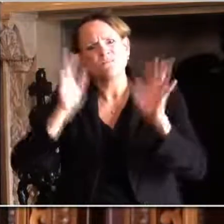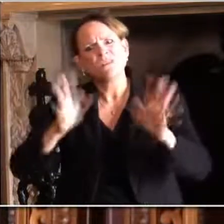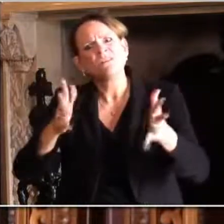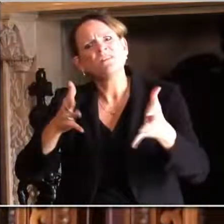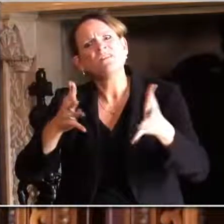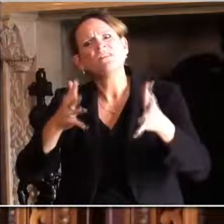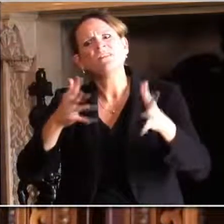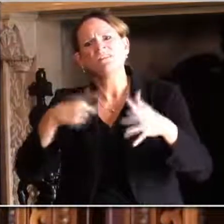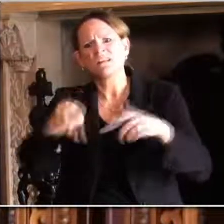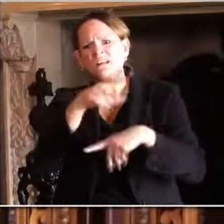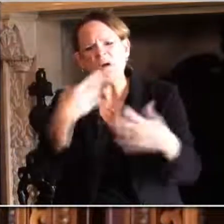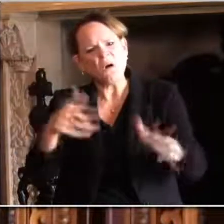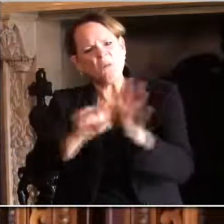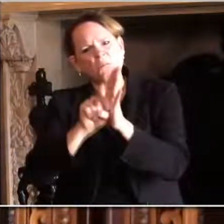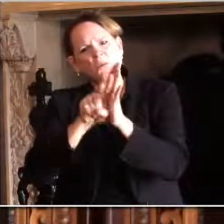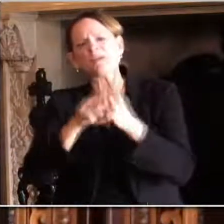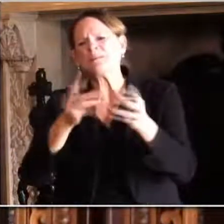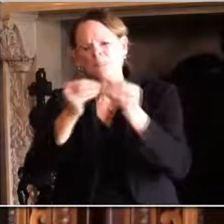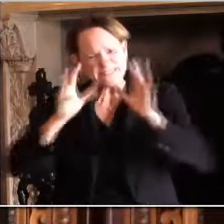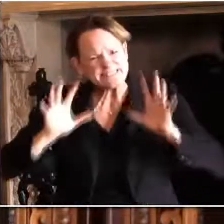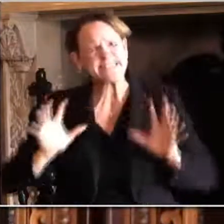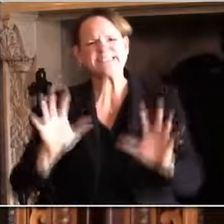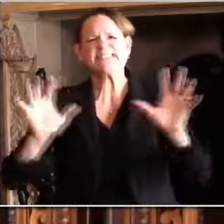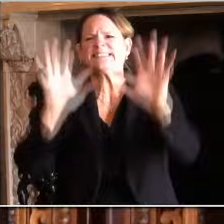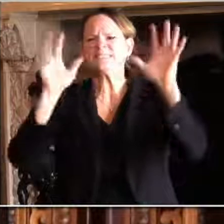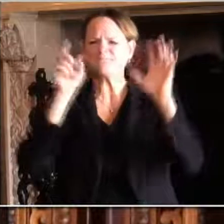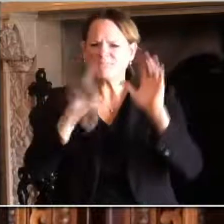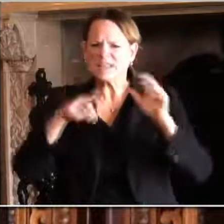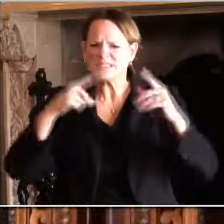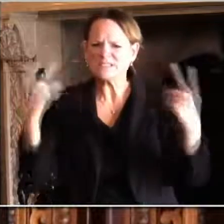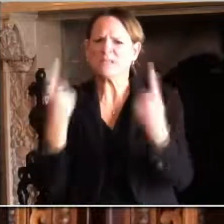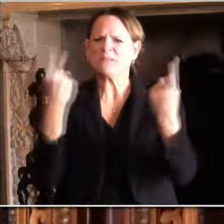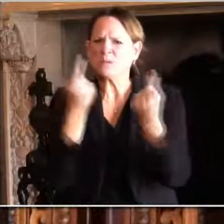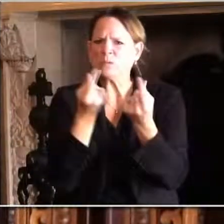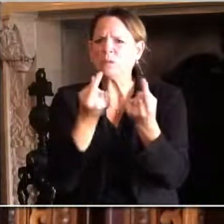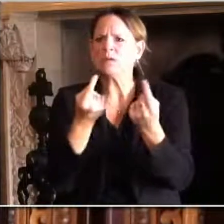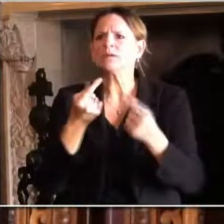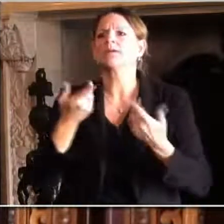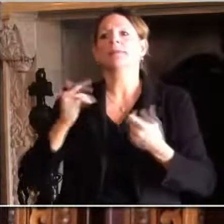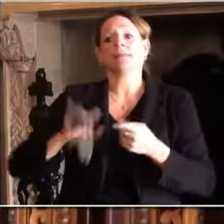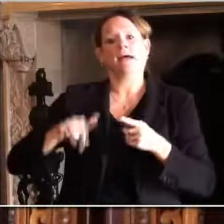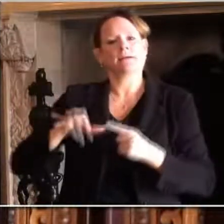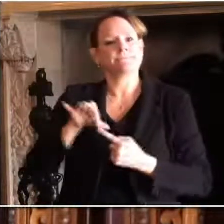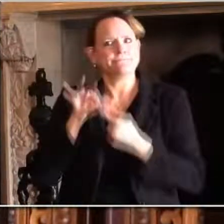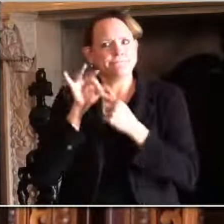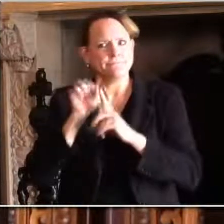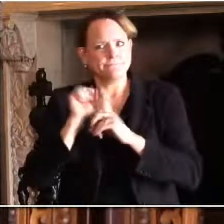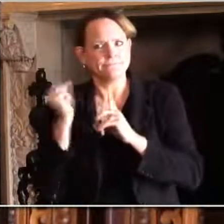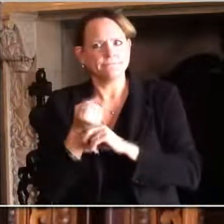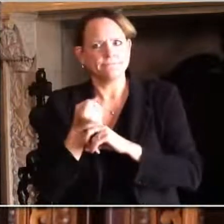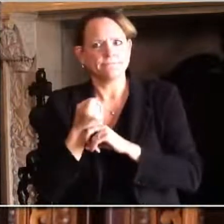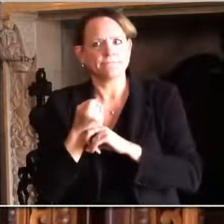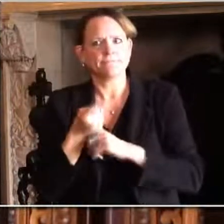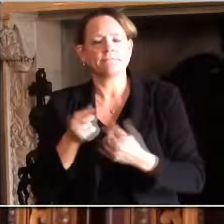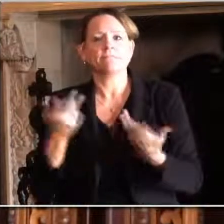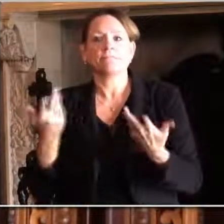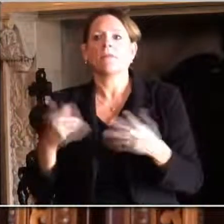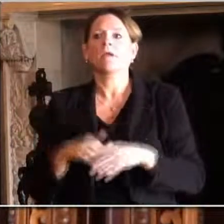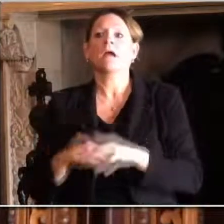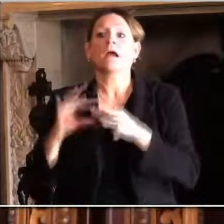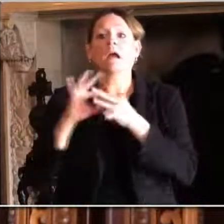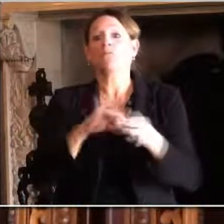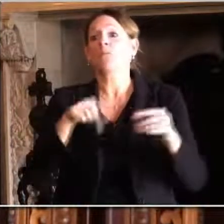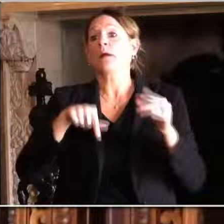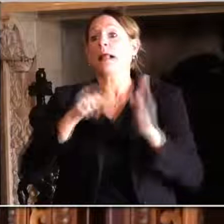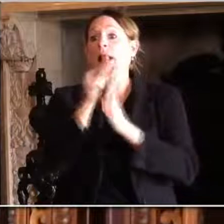very different situation than we were before. And in terms of the legality of it, that, when the governor declares a public health